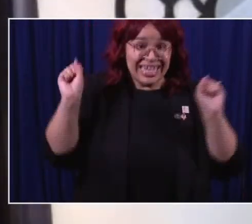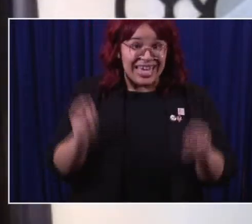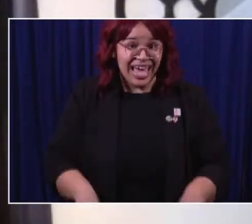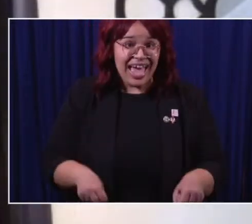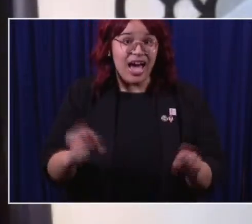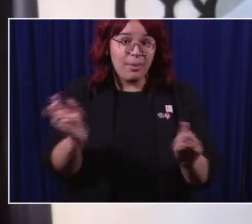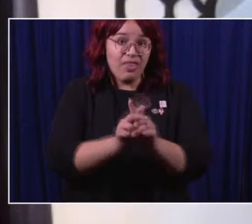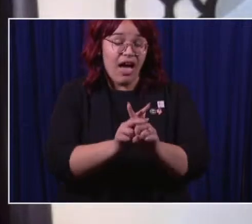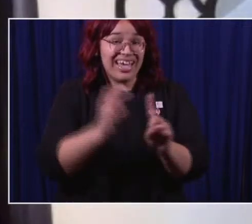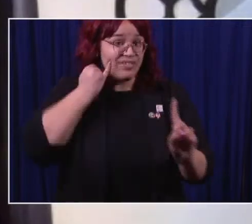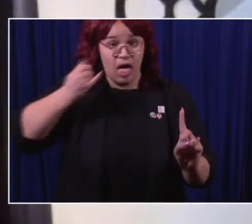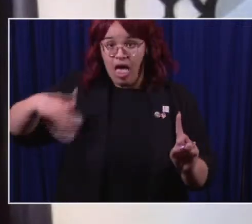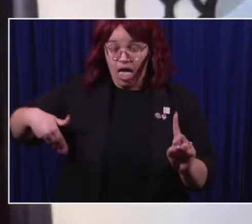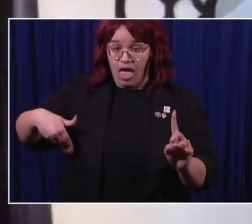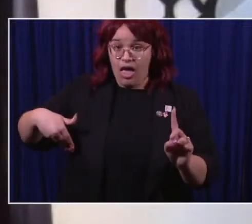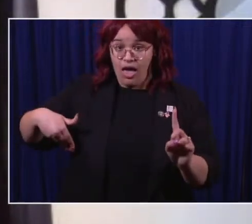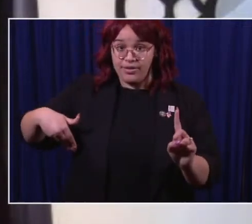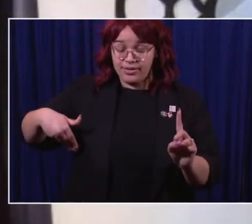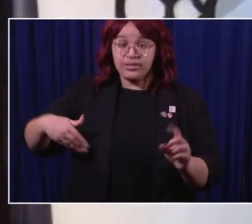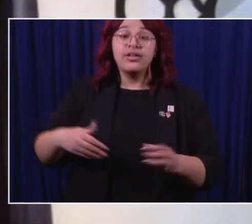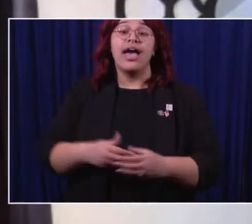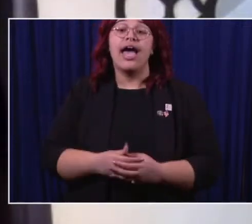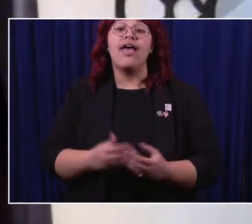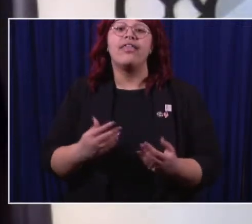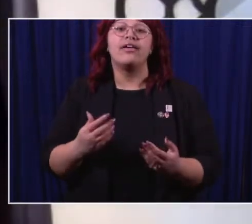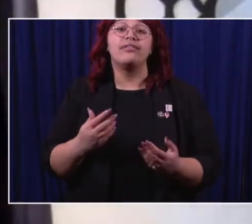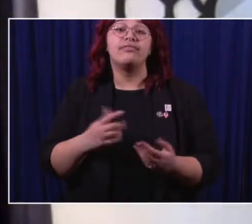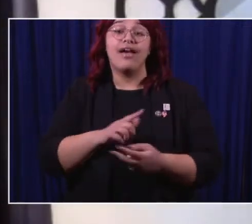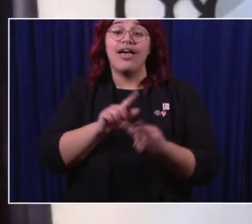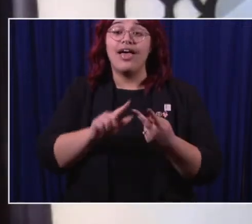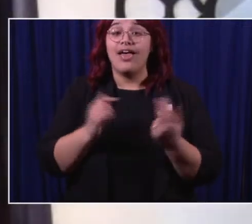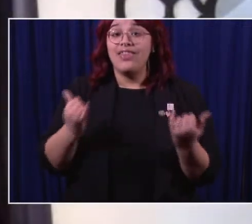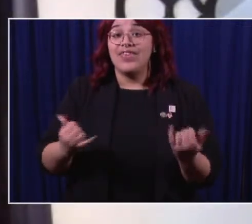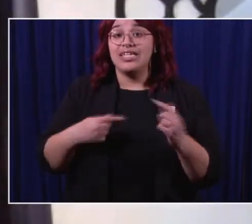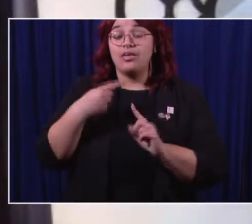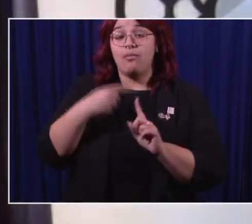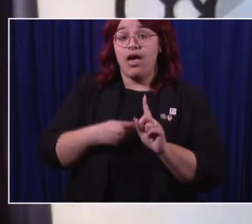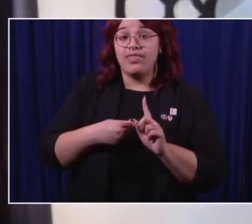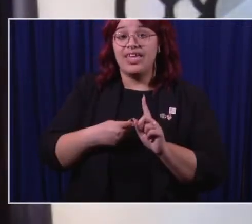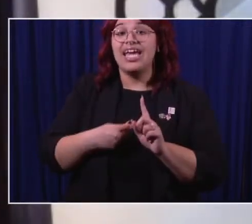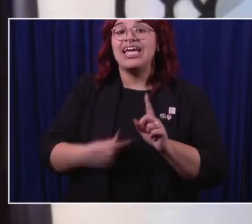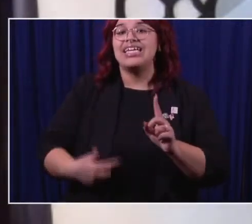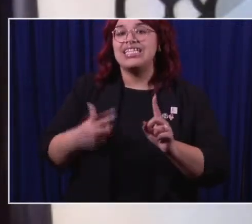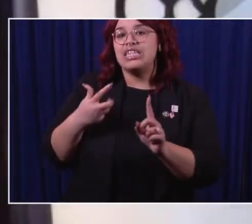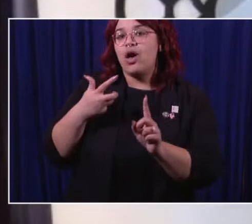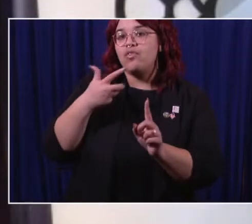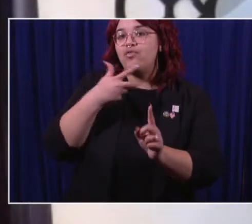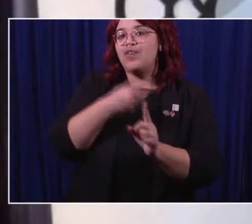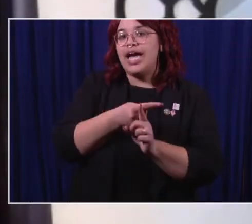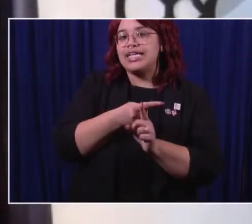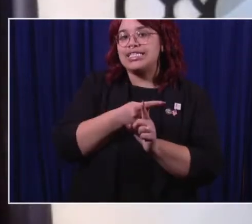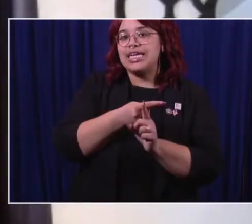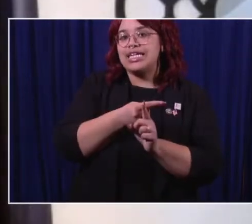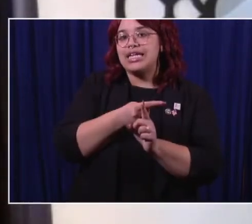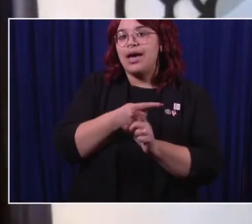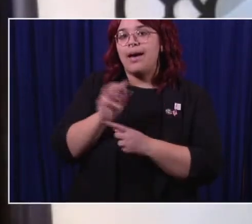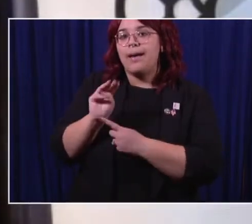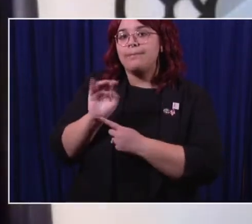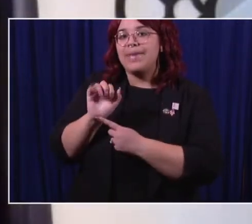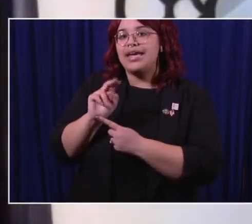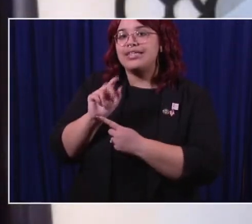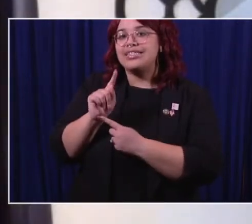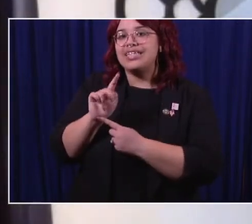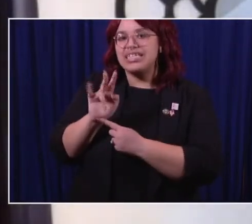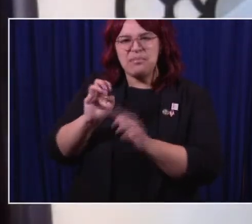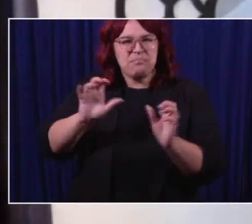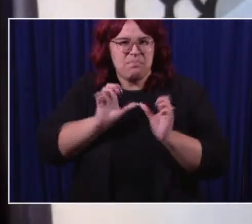shortages. And this month, we launched the vaccine maintenance program, which is so very critical to continue our efforts to vaccinate